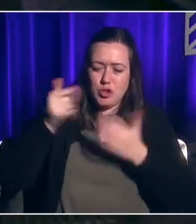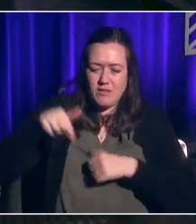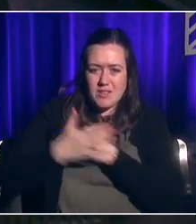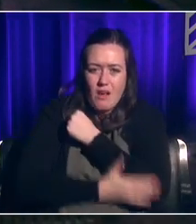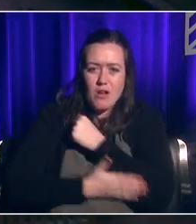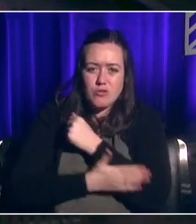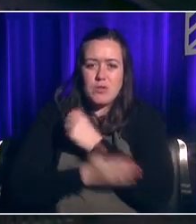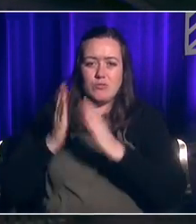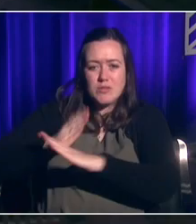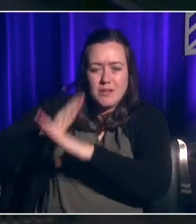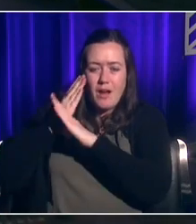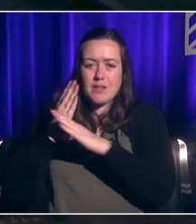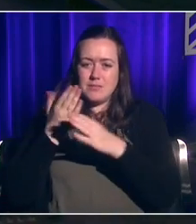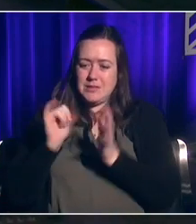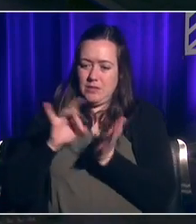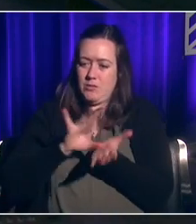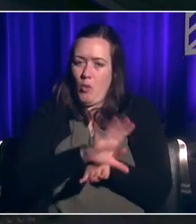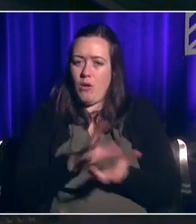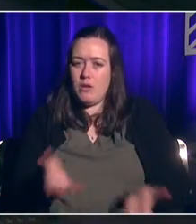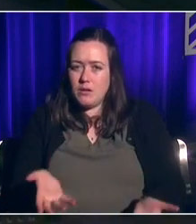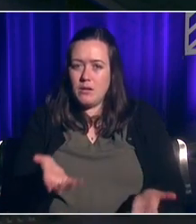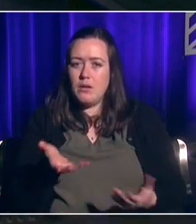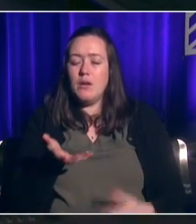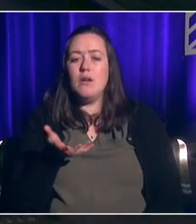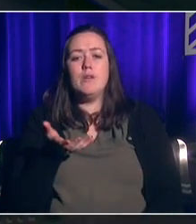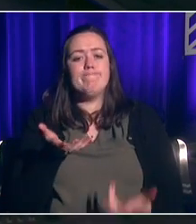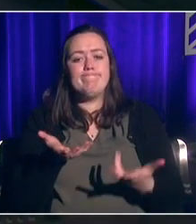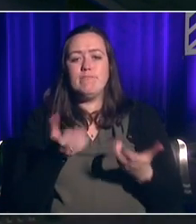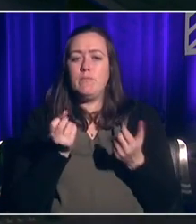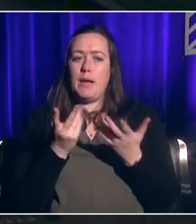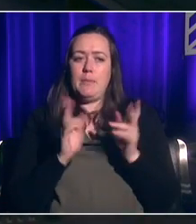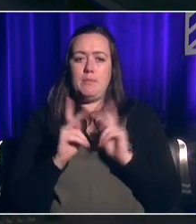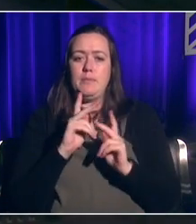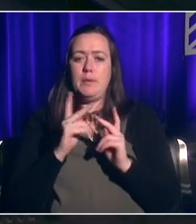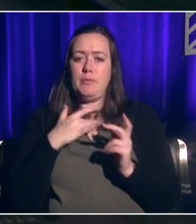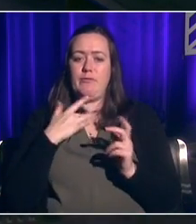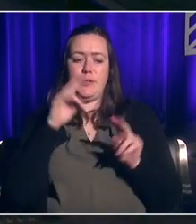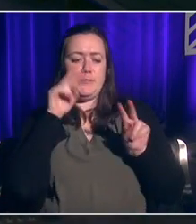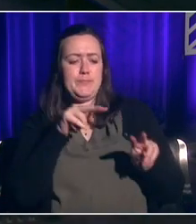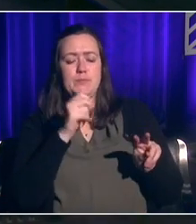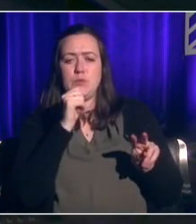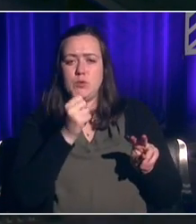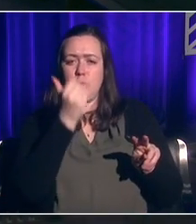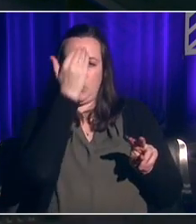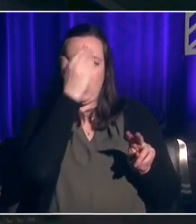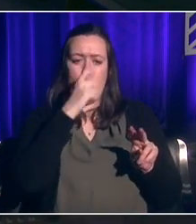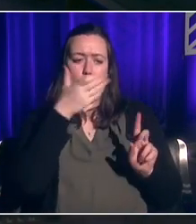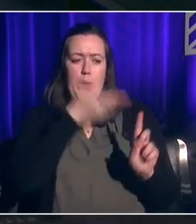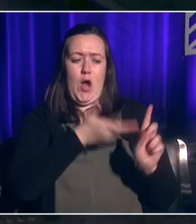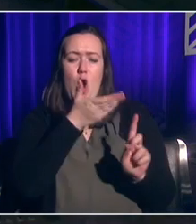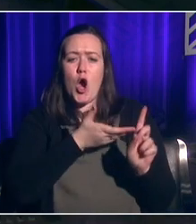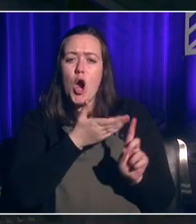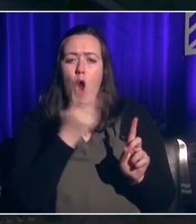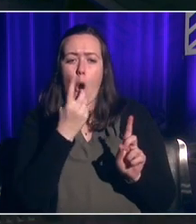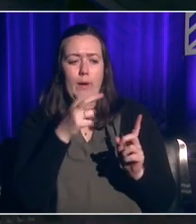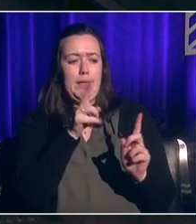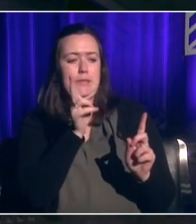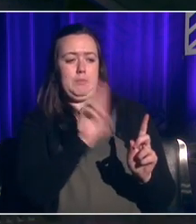of our fellow Americans don't know who we are, like to place us and create us as spaces of less than American.